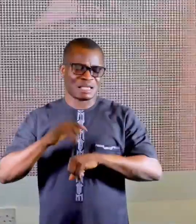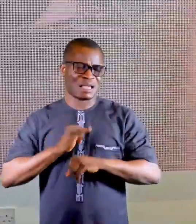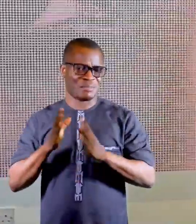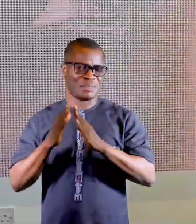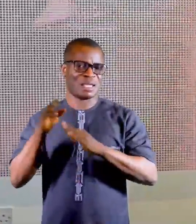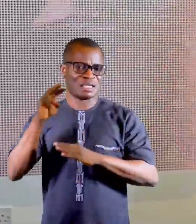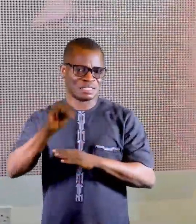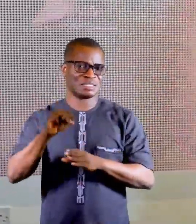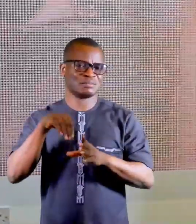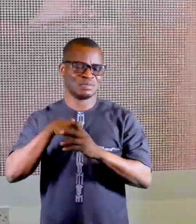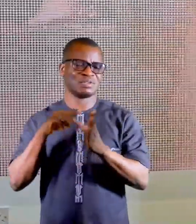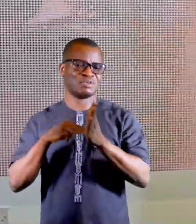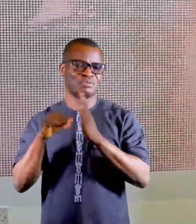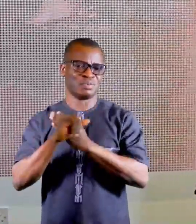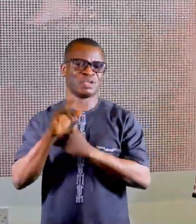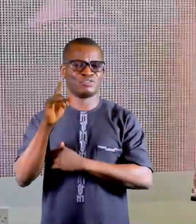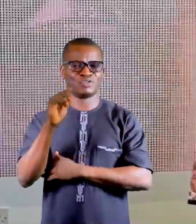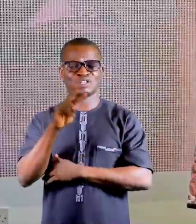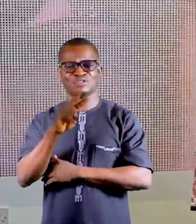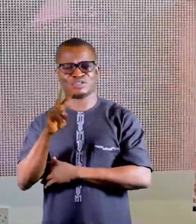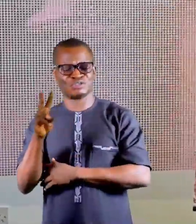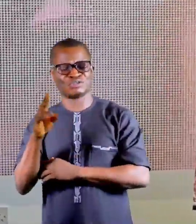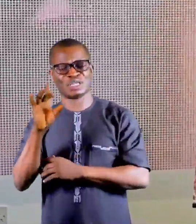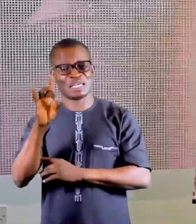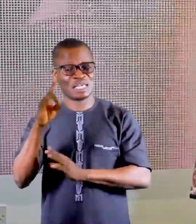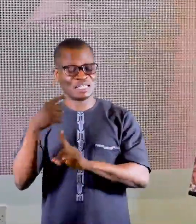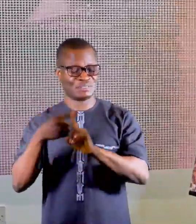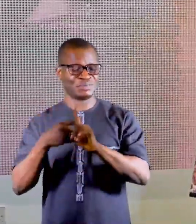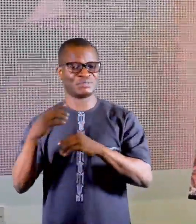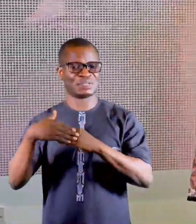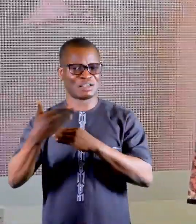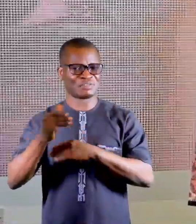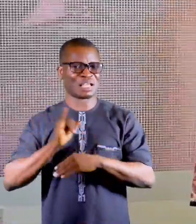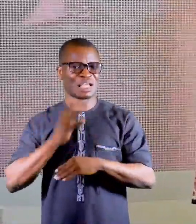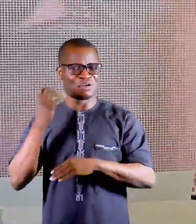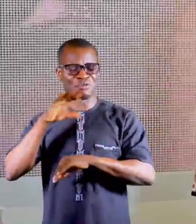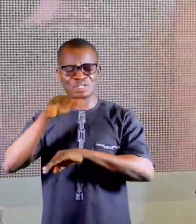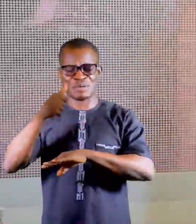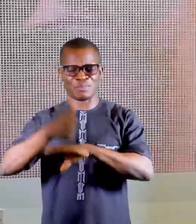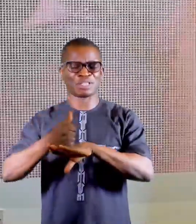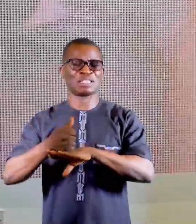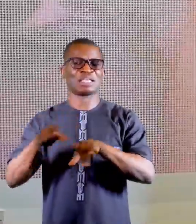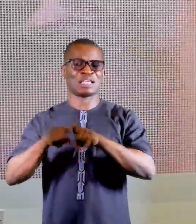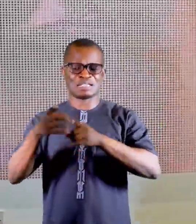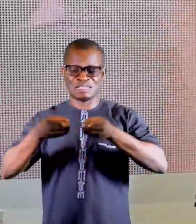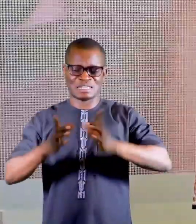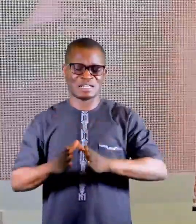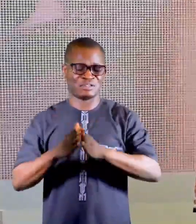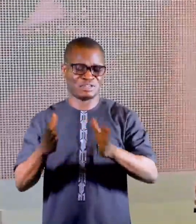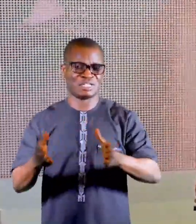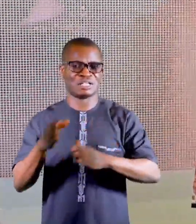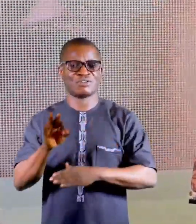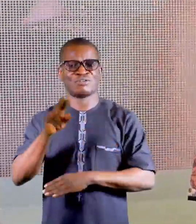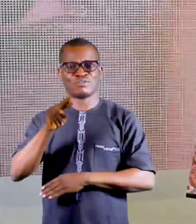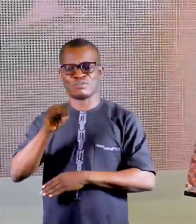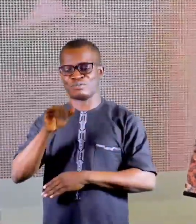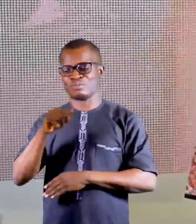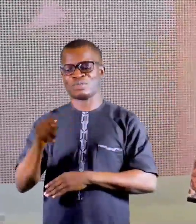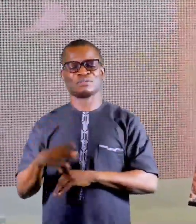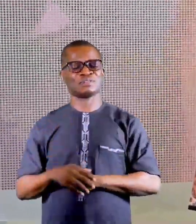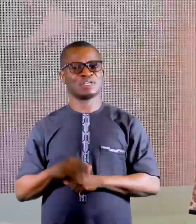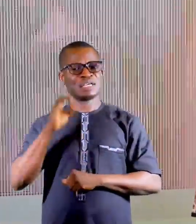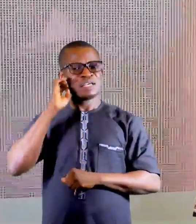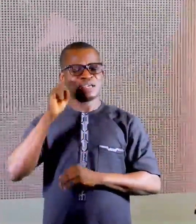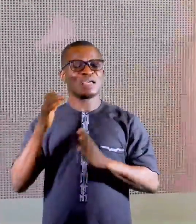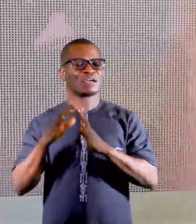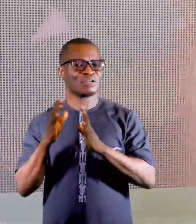in May 2022, about 8 months after I was appointed Director General of NAPTIP.